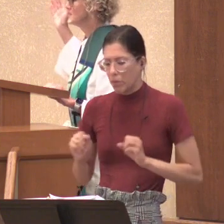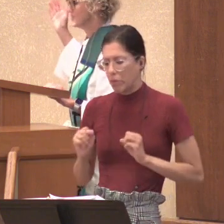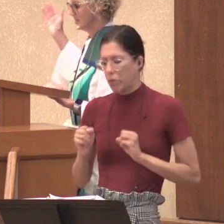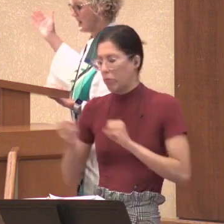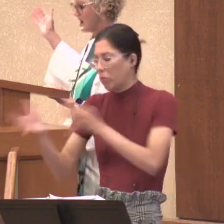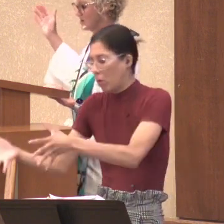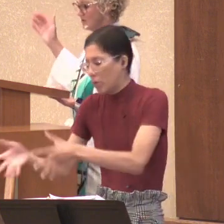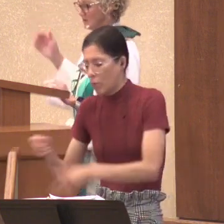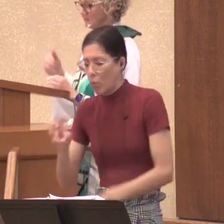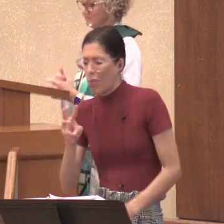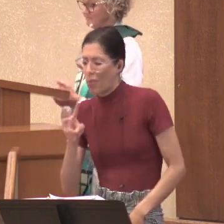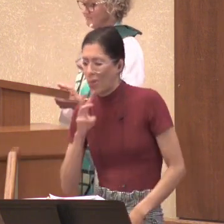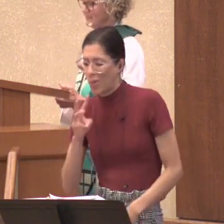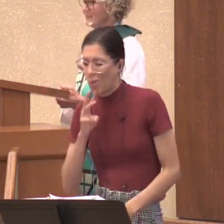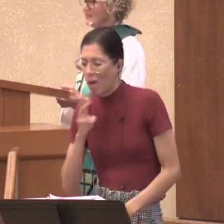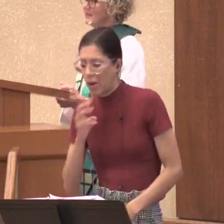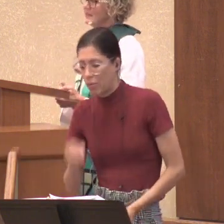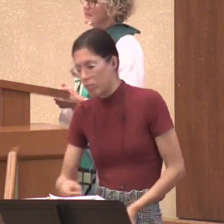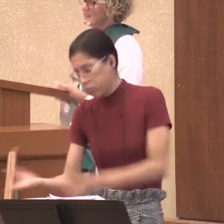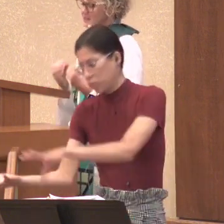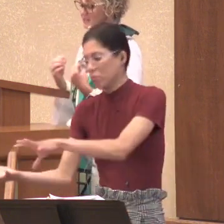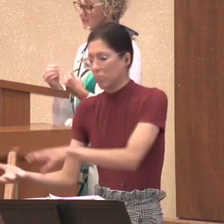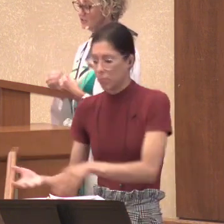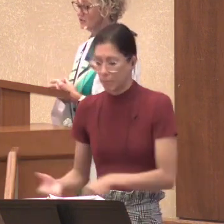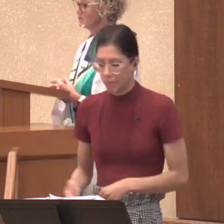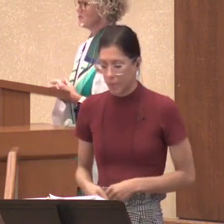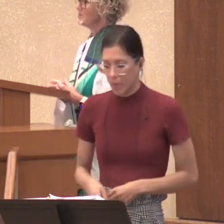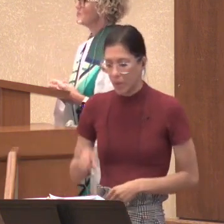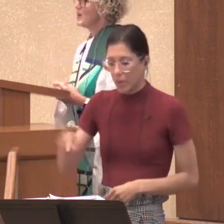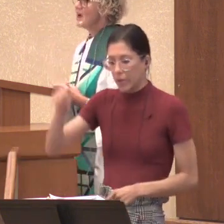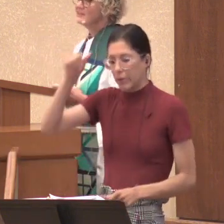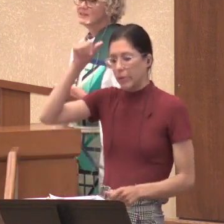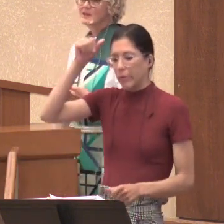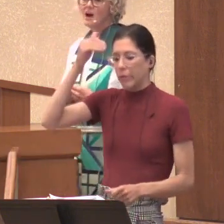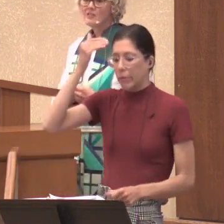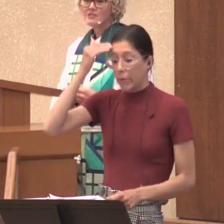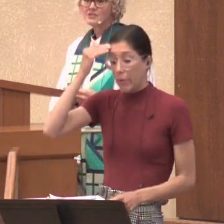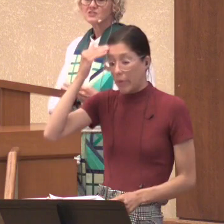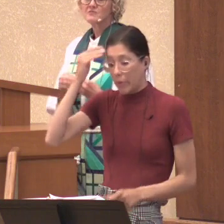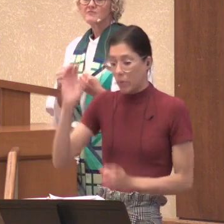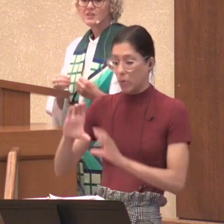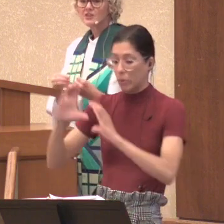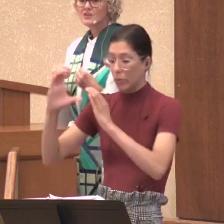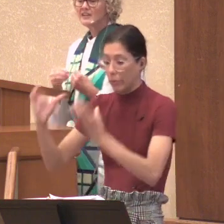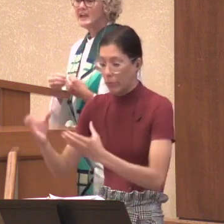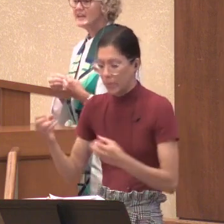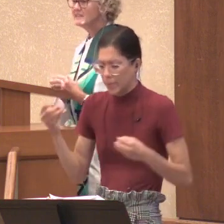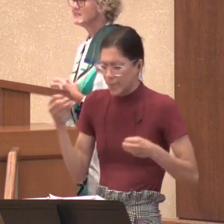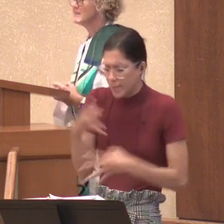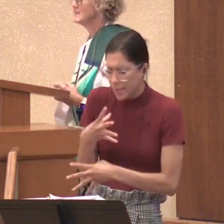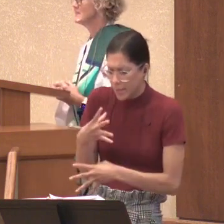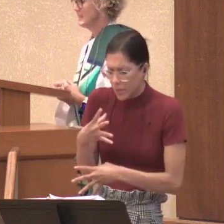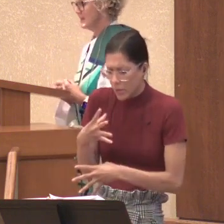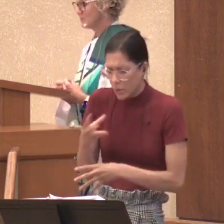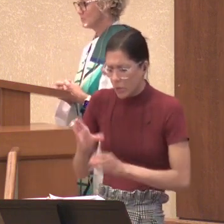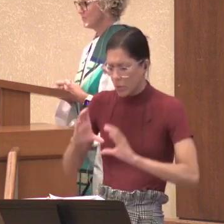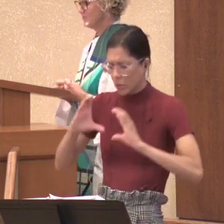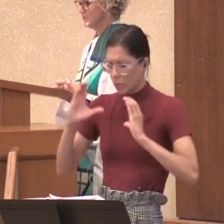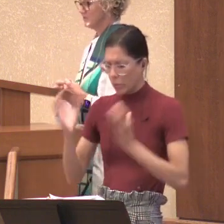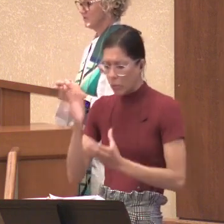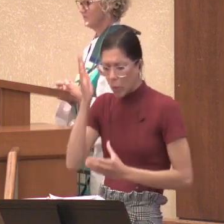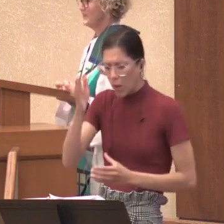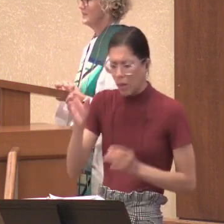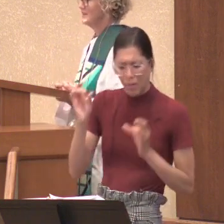thrown into the Nile. He knew that rallying others to fear and hate the same group